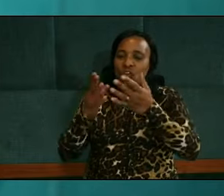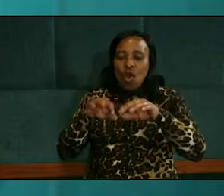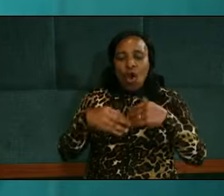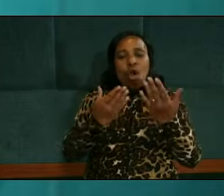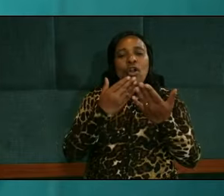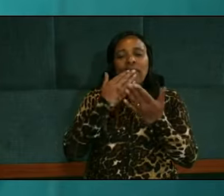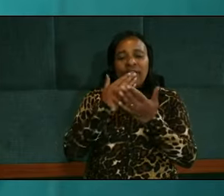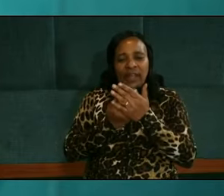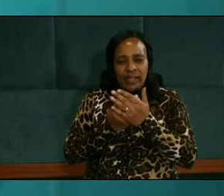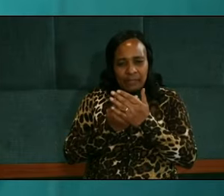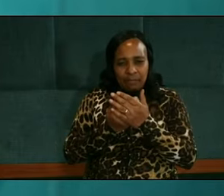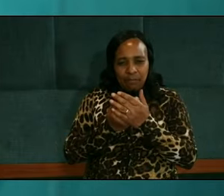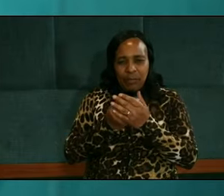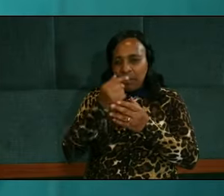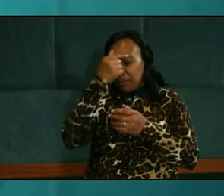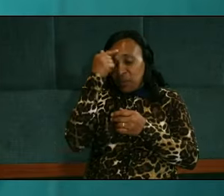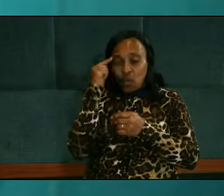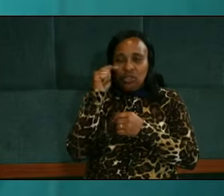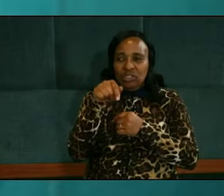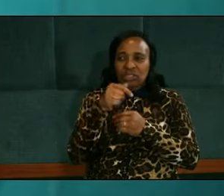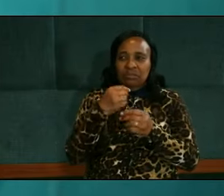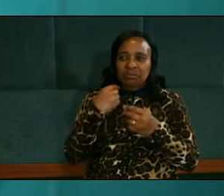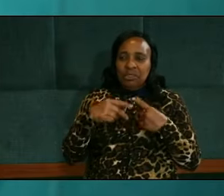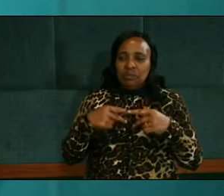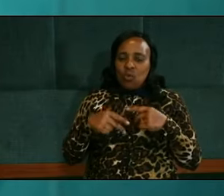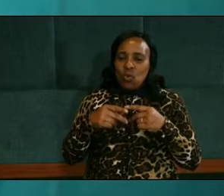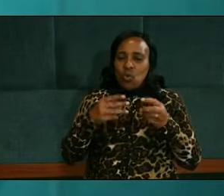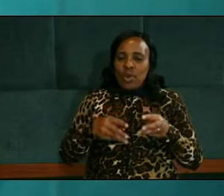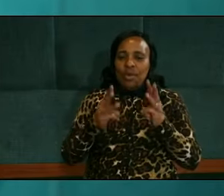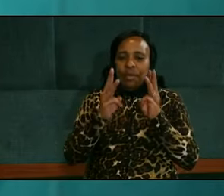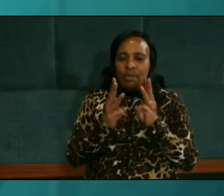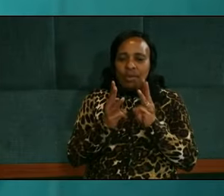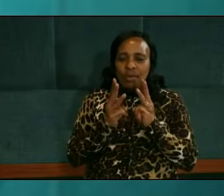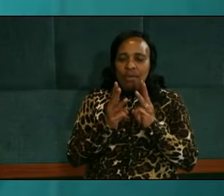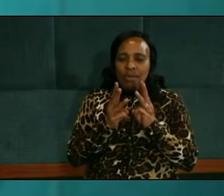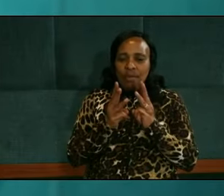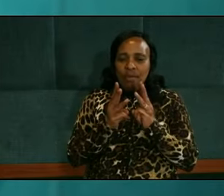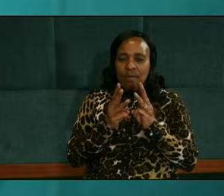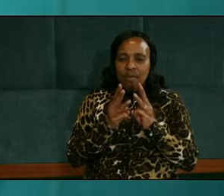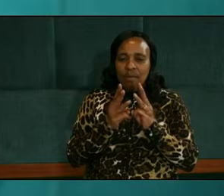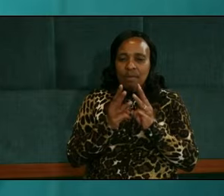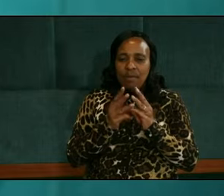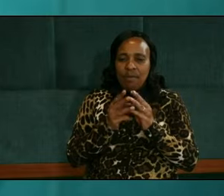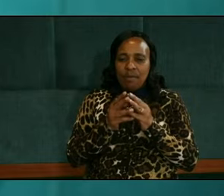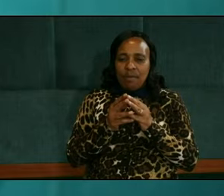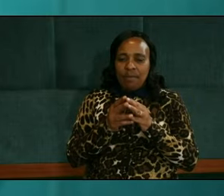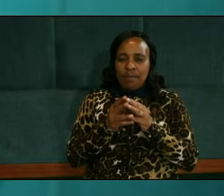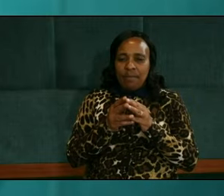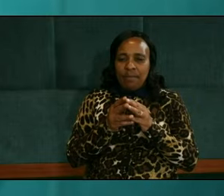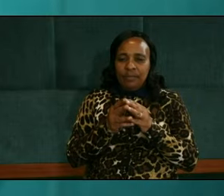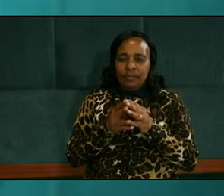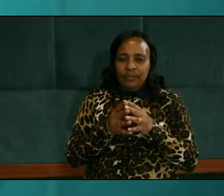me. Mm-hmm. I think those are the people who we should model after. Wow.